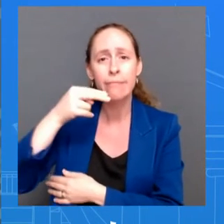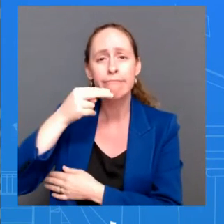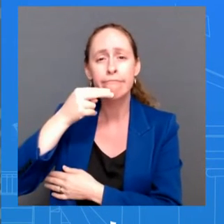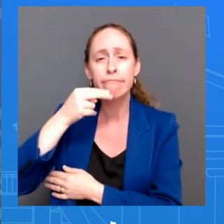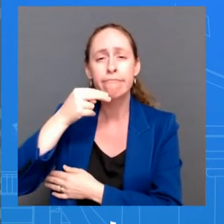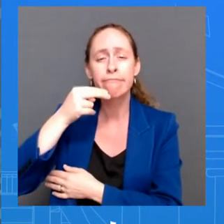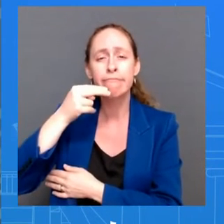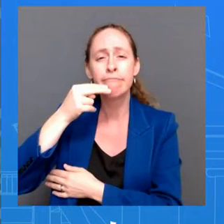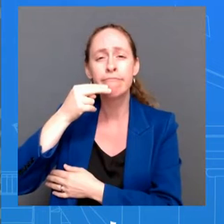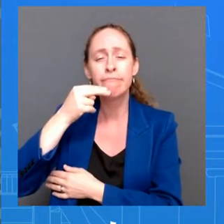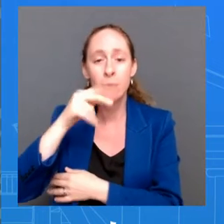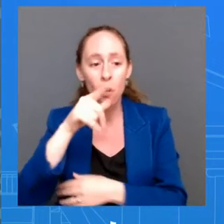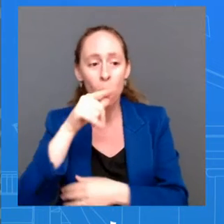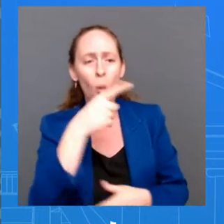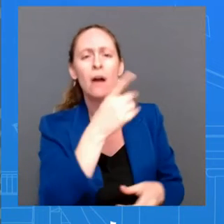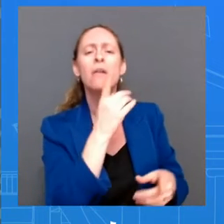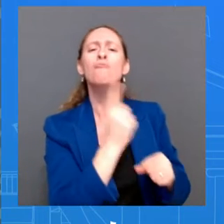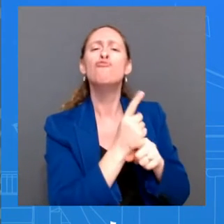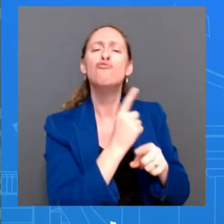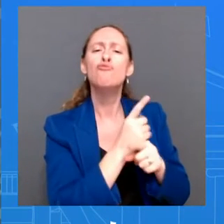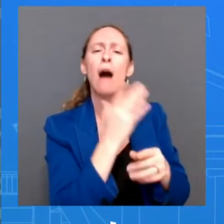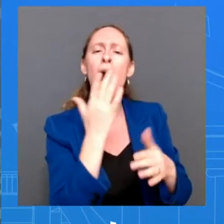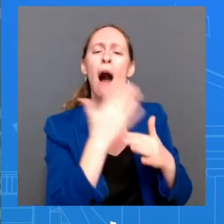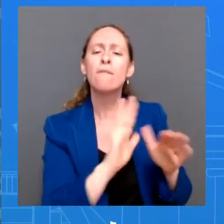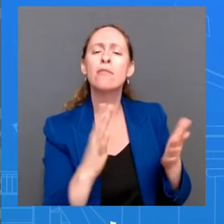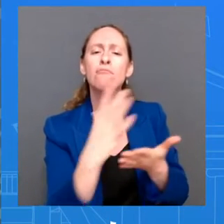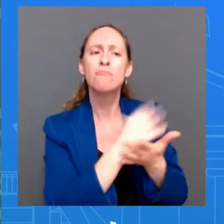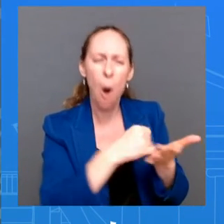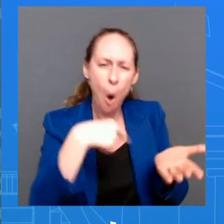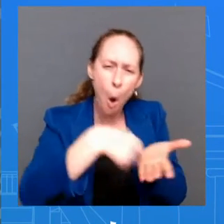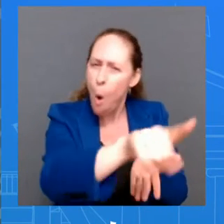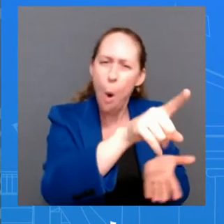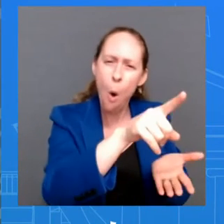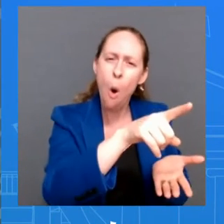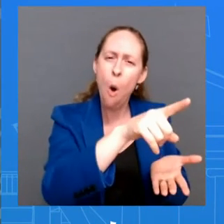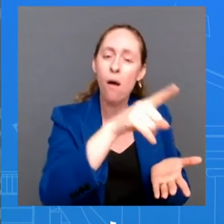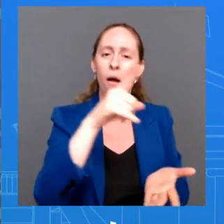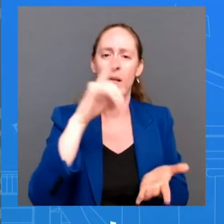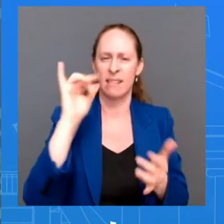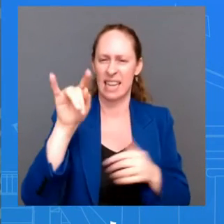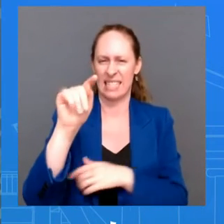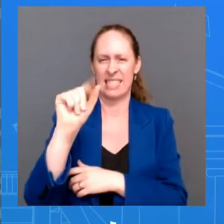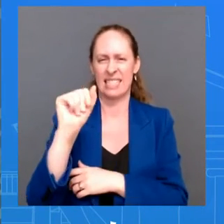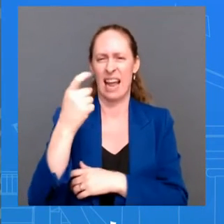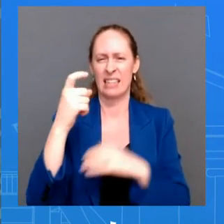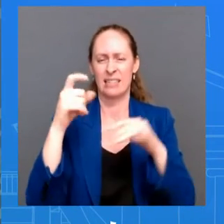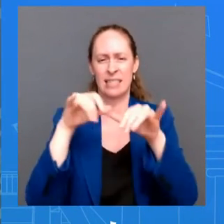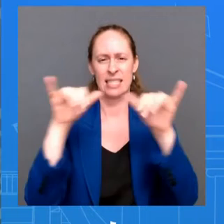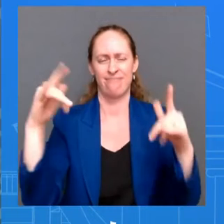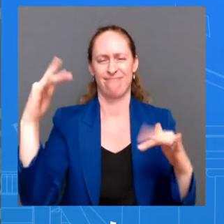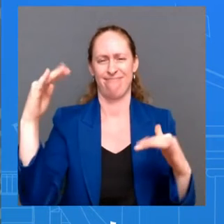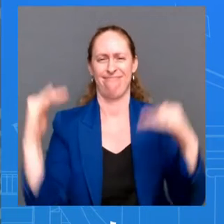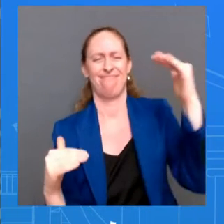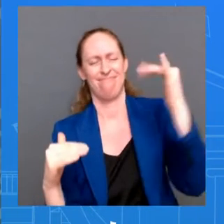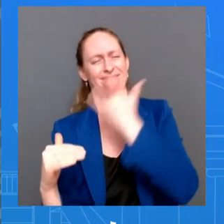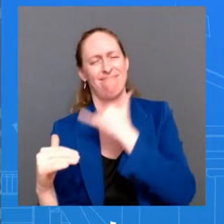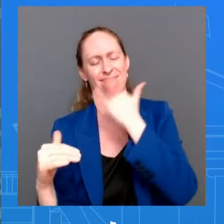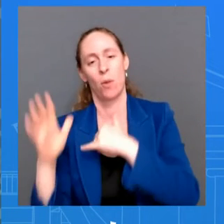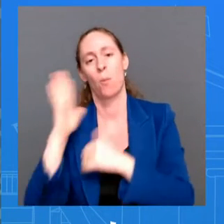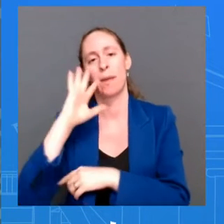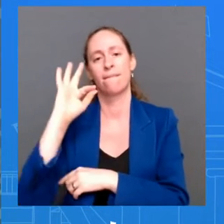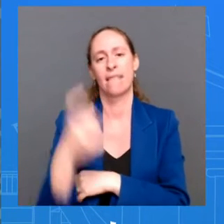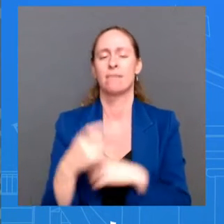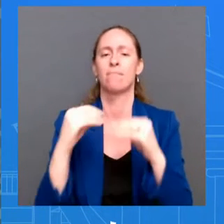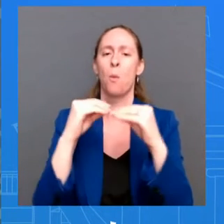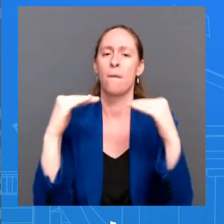president's biggest priority is cutting costs for families and fighting the global problem of inflation that is affecting the world, and that's why